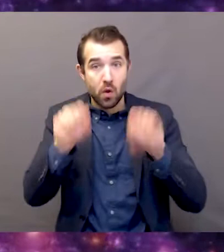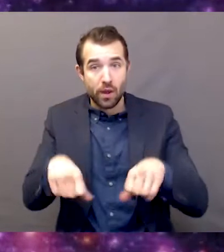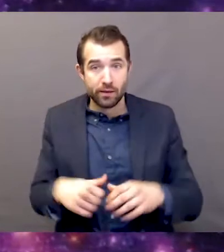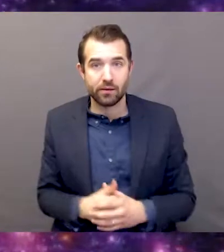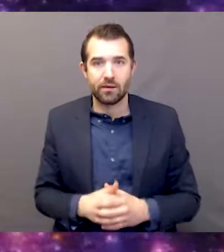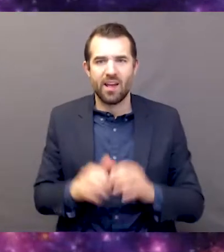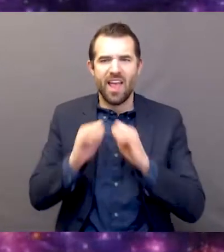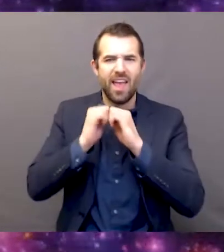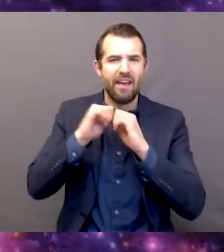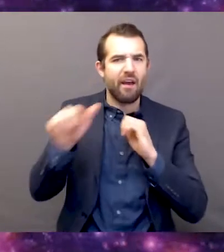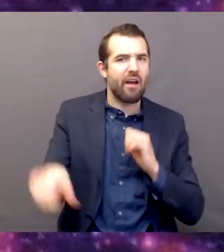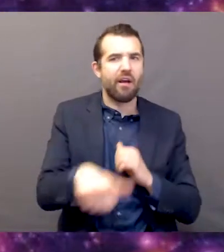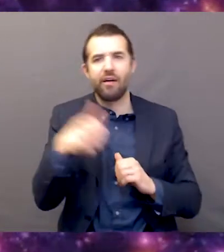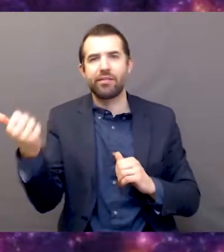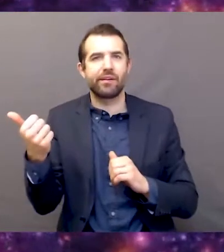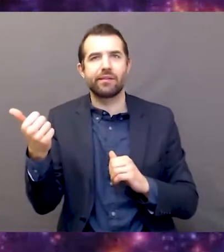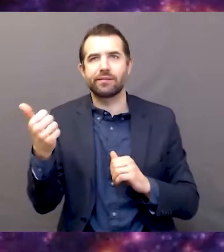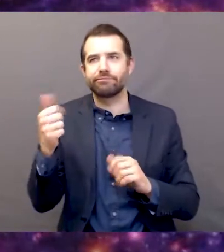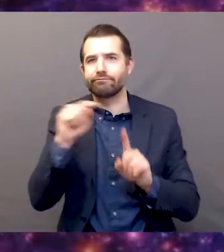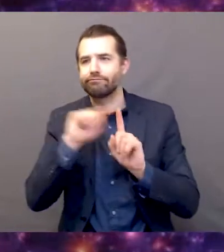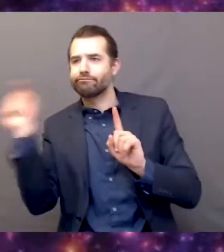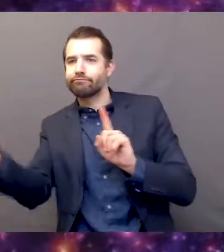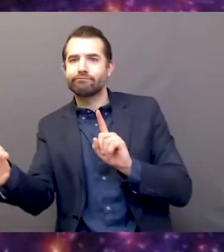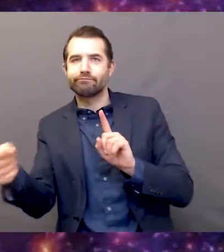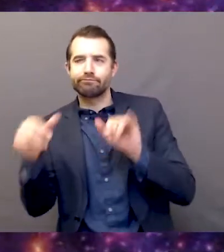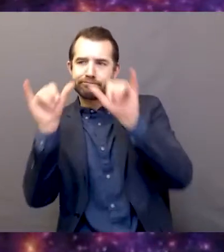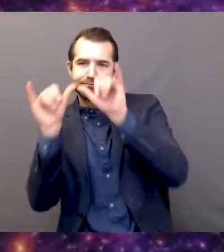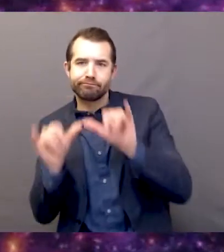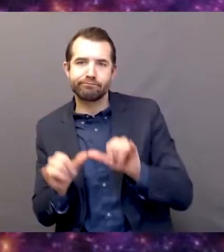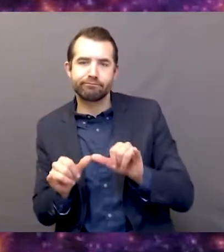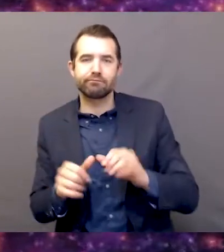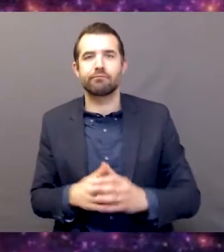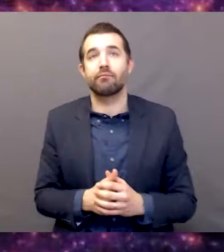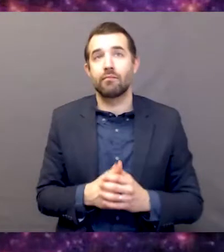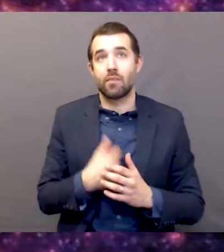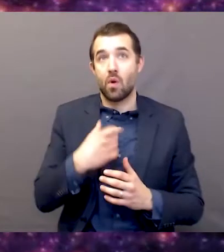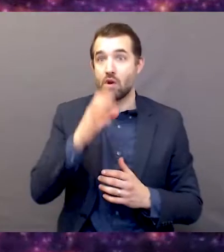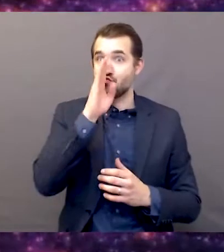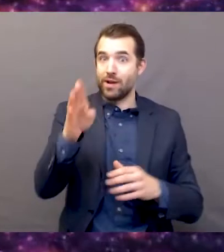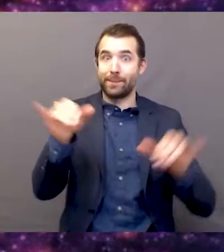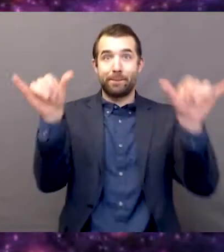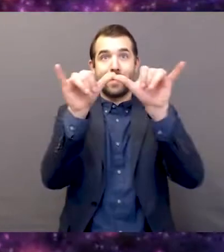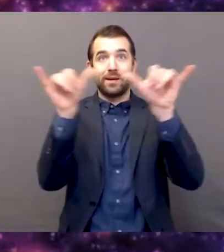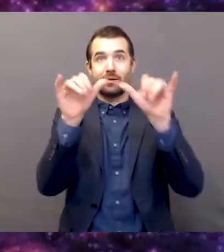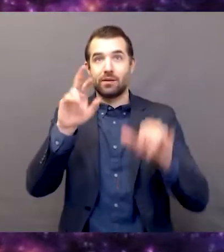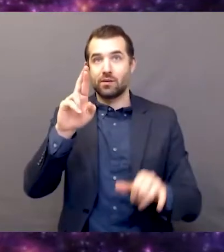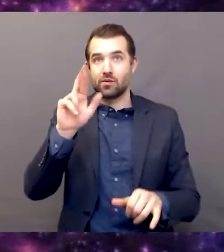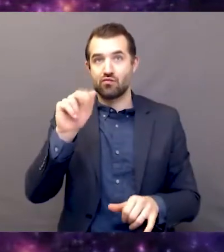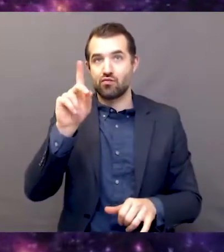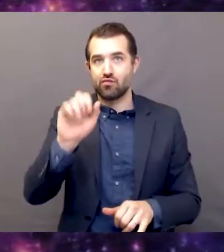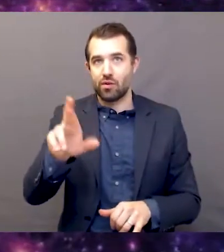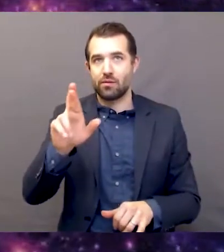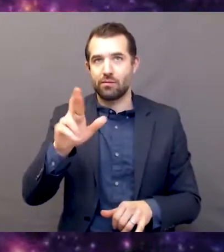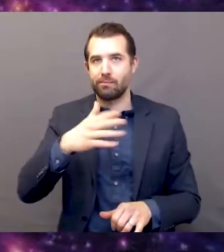But we can resort to indirect measures. You see such a one here. One would like to use a direct measure, radar